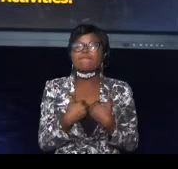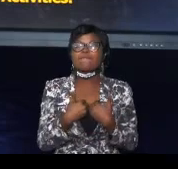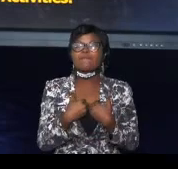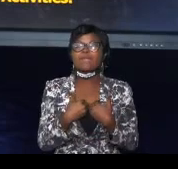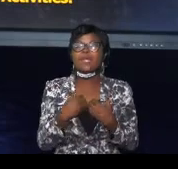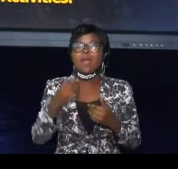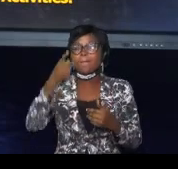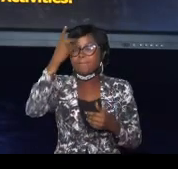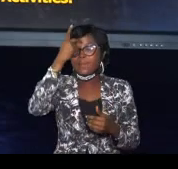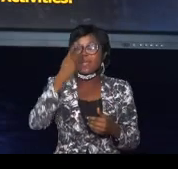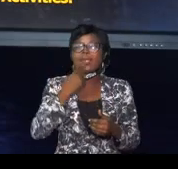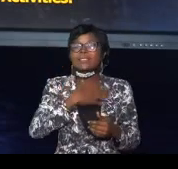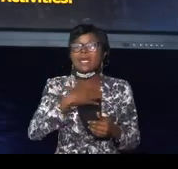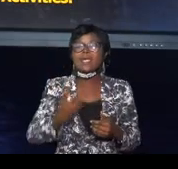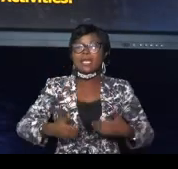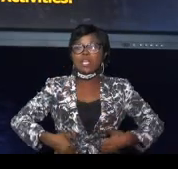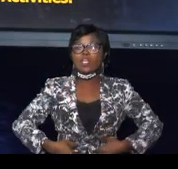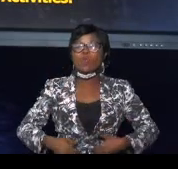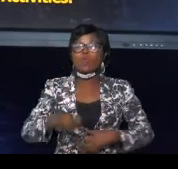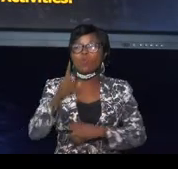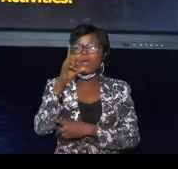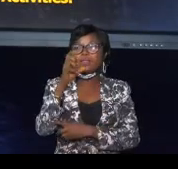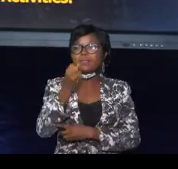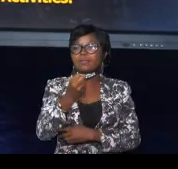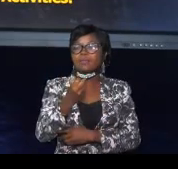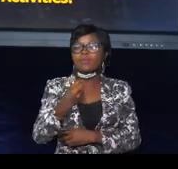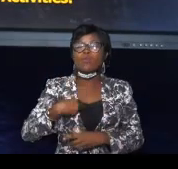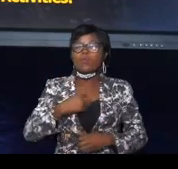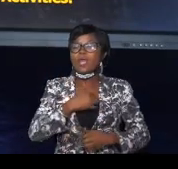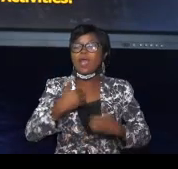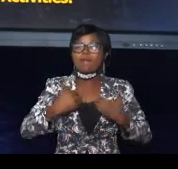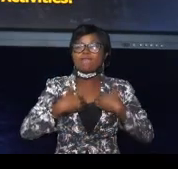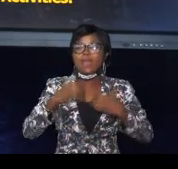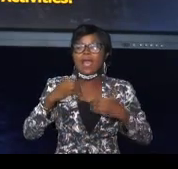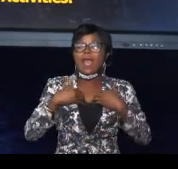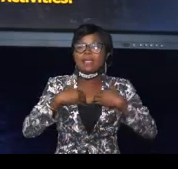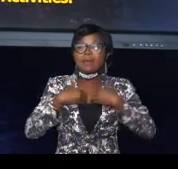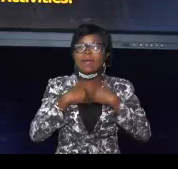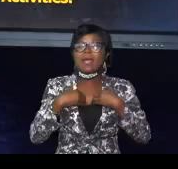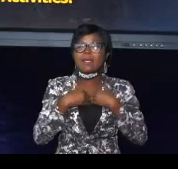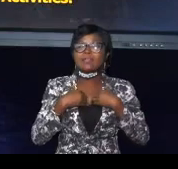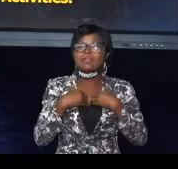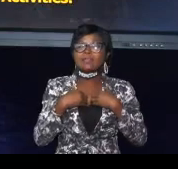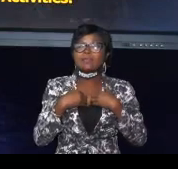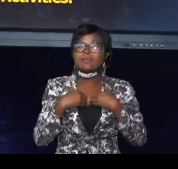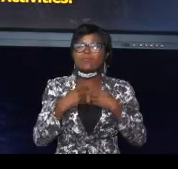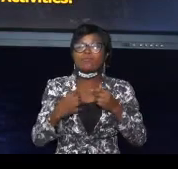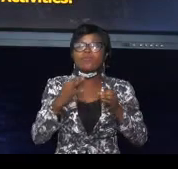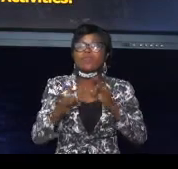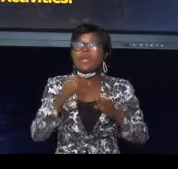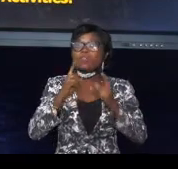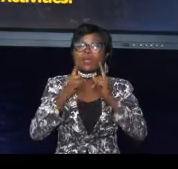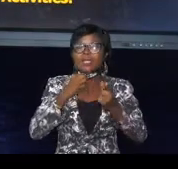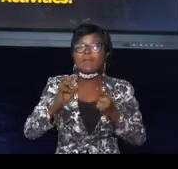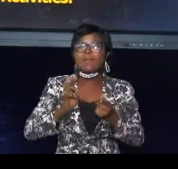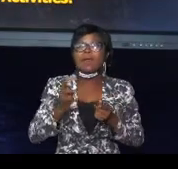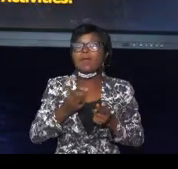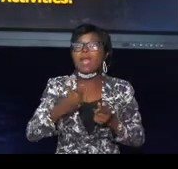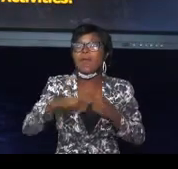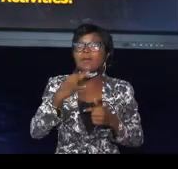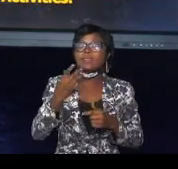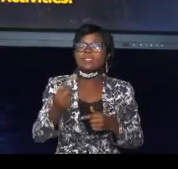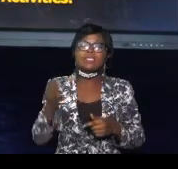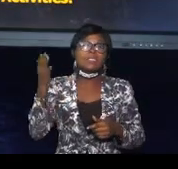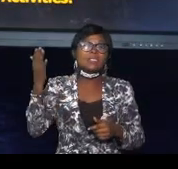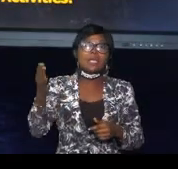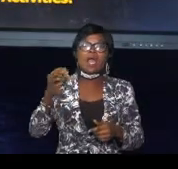We have parents and their young ones. We have animals. We can talk about their